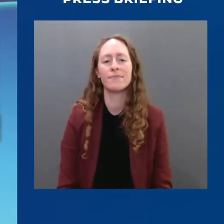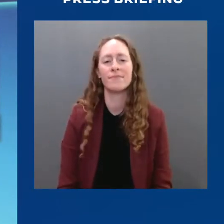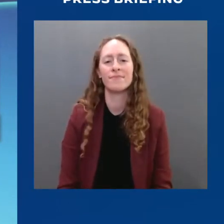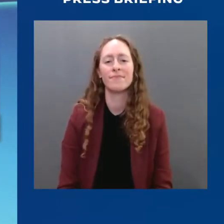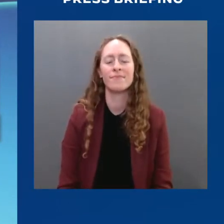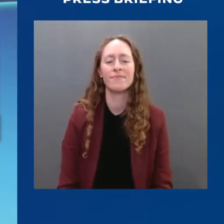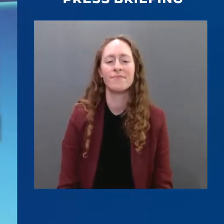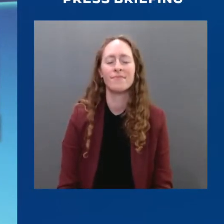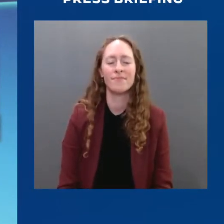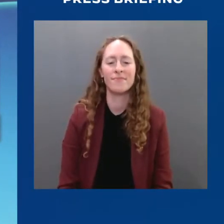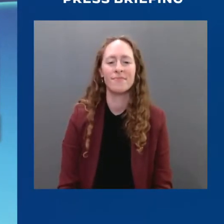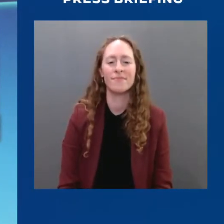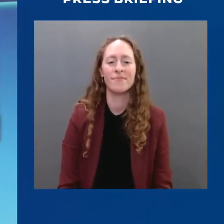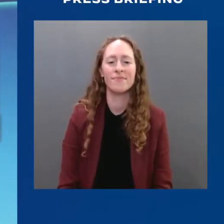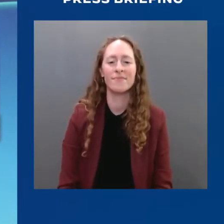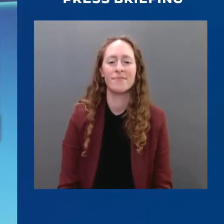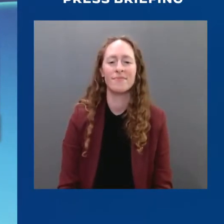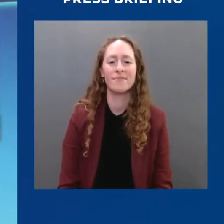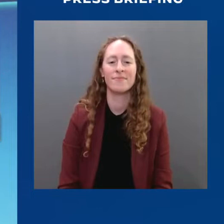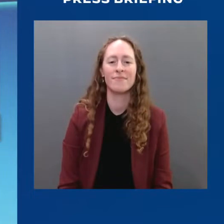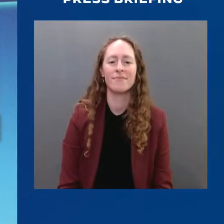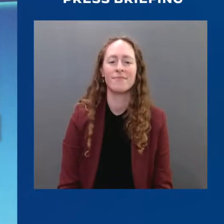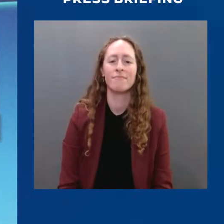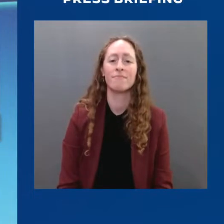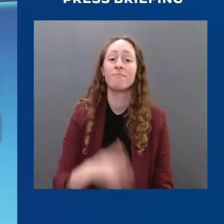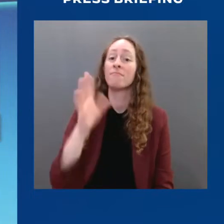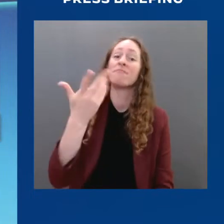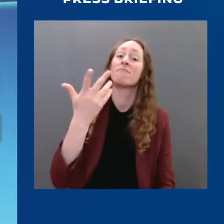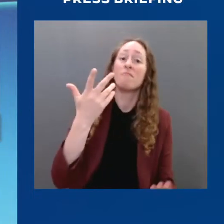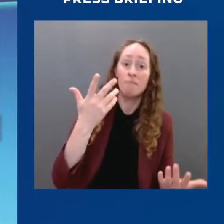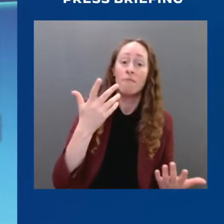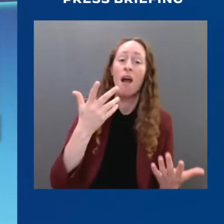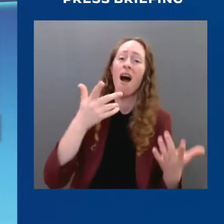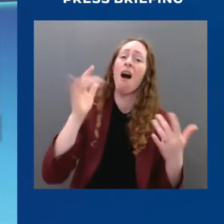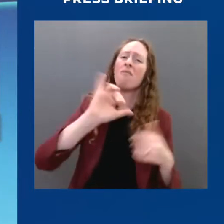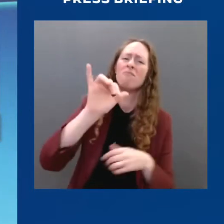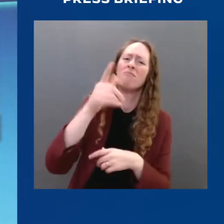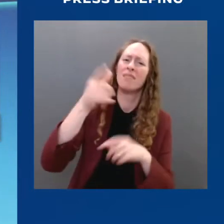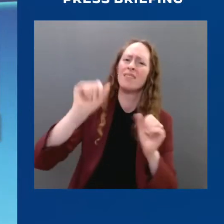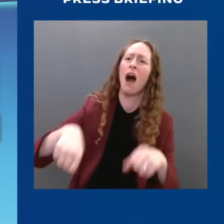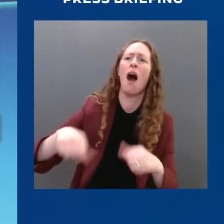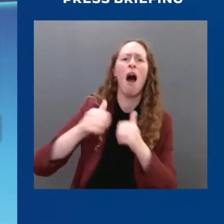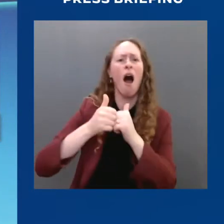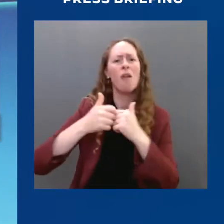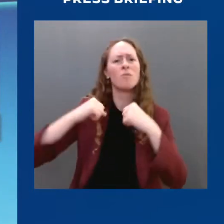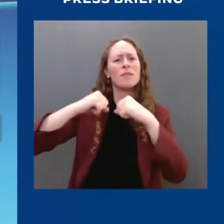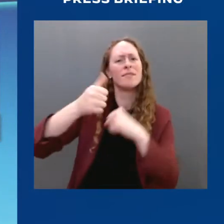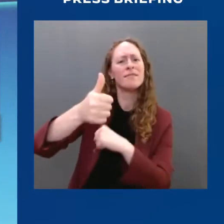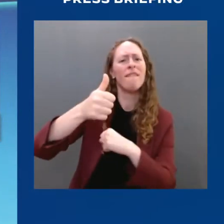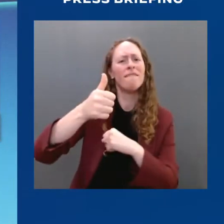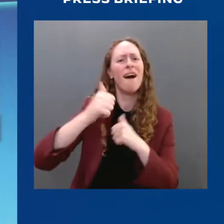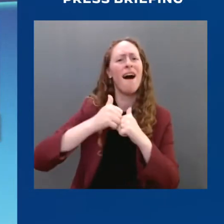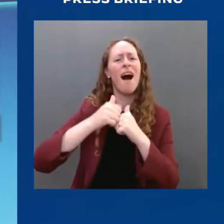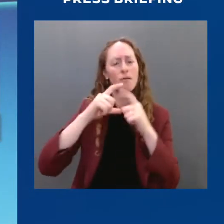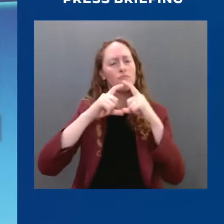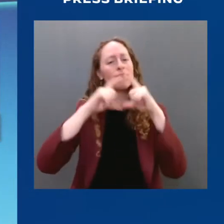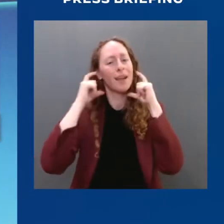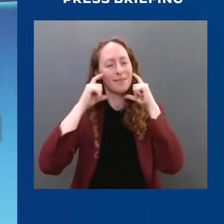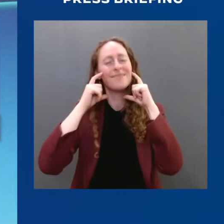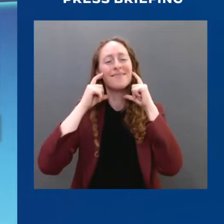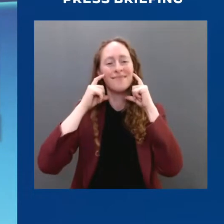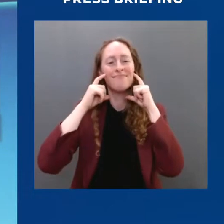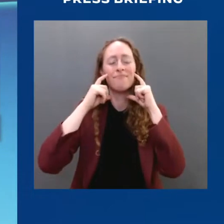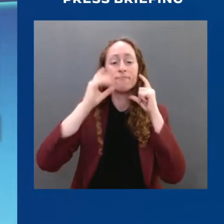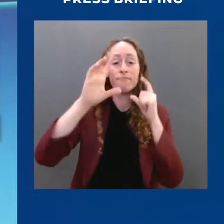is broad consensus in the scientific community that wearing a high-quality mask in indoor public spaces is